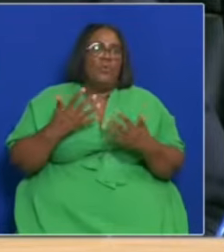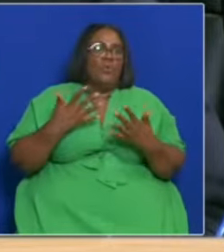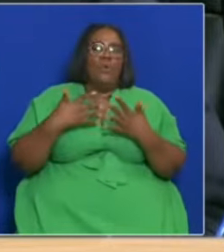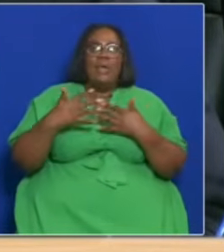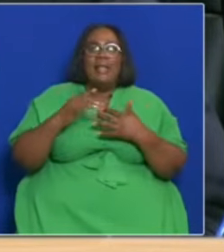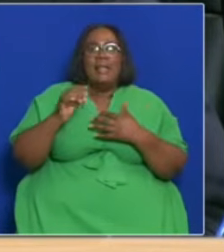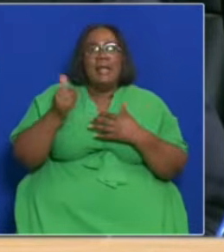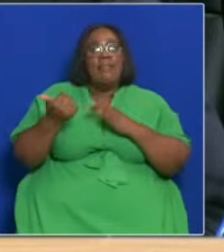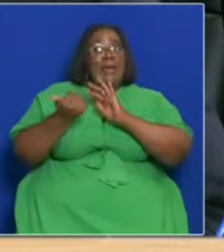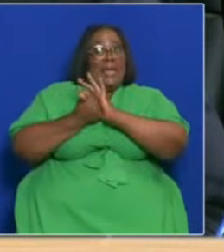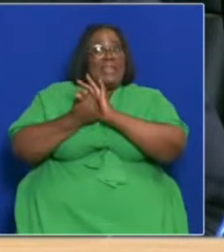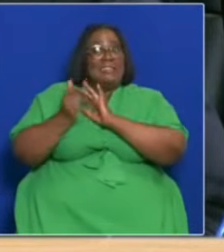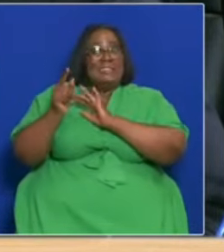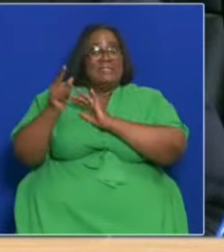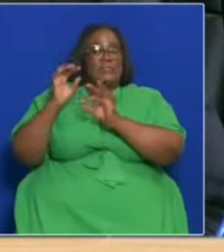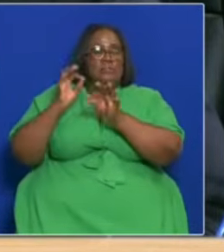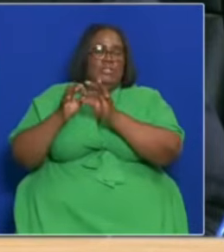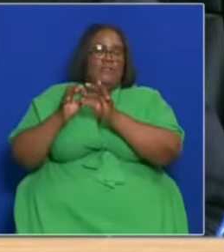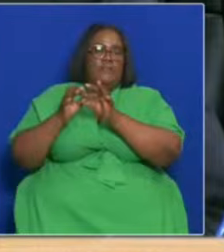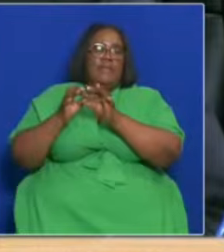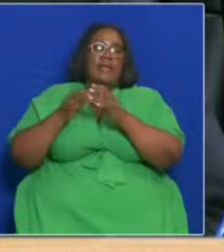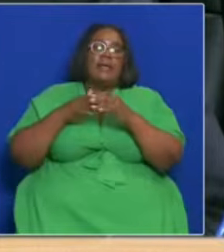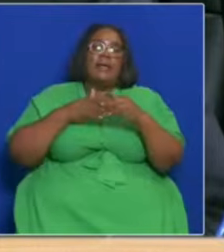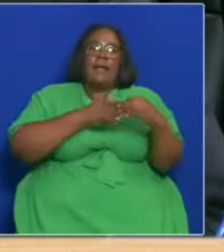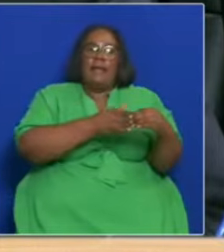specifically provides that